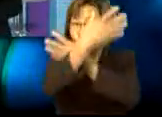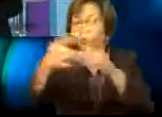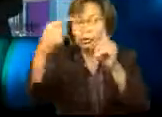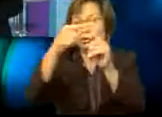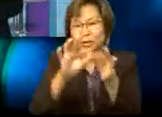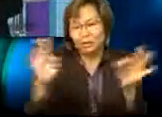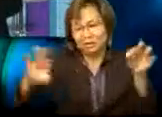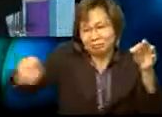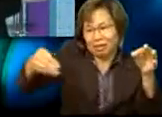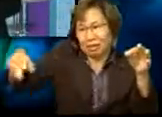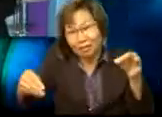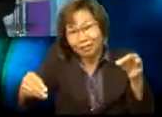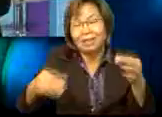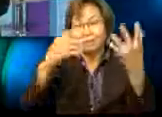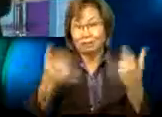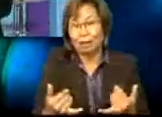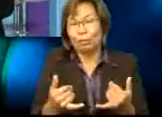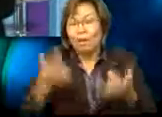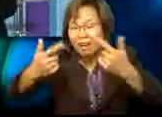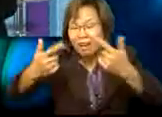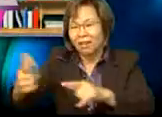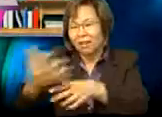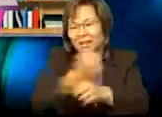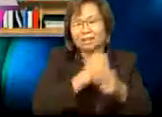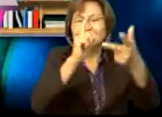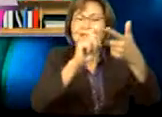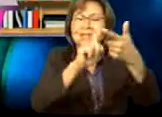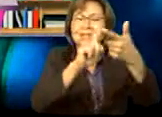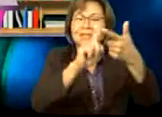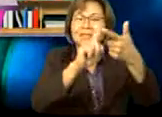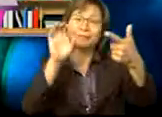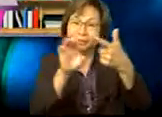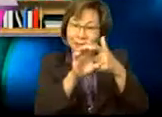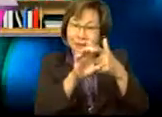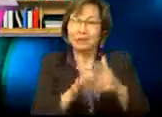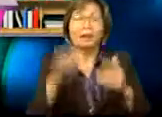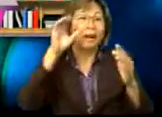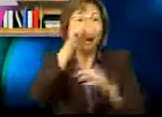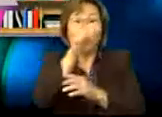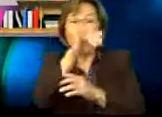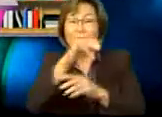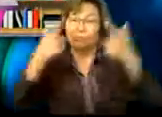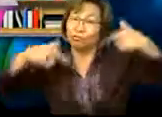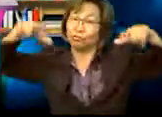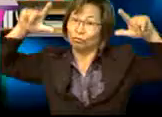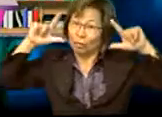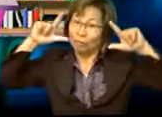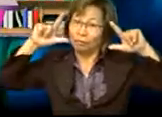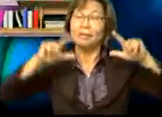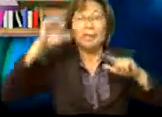Now, let's get to the second picture. Amin is famous. He